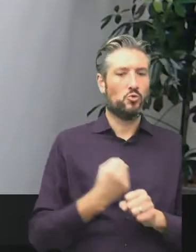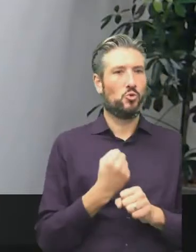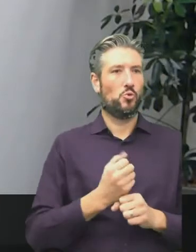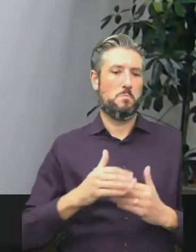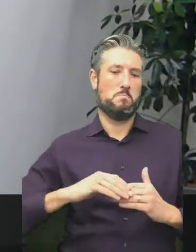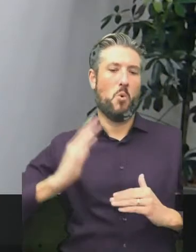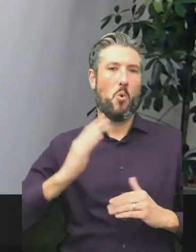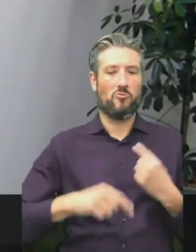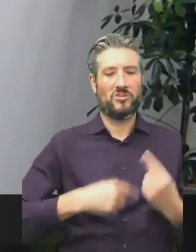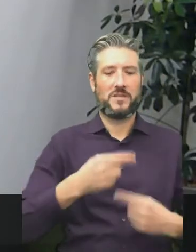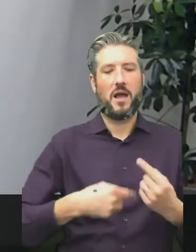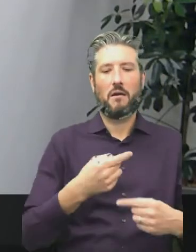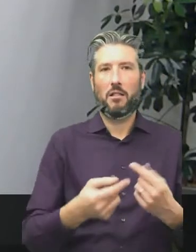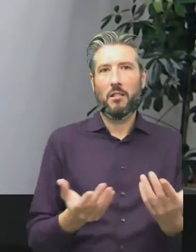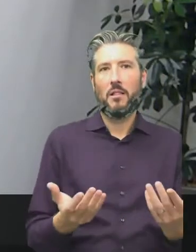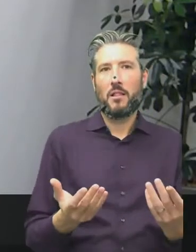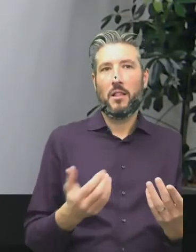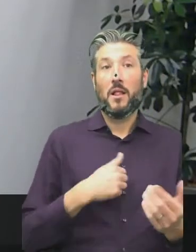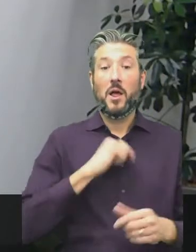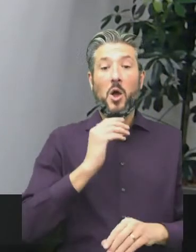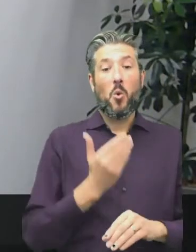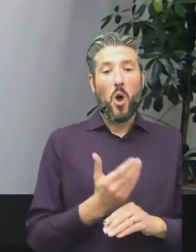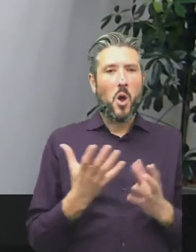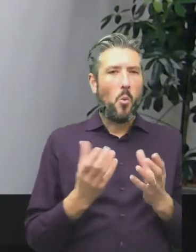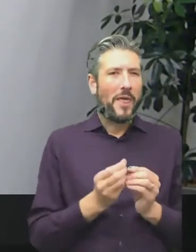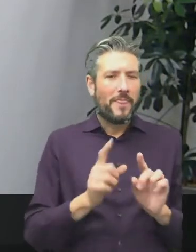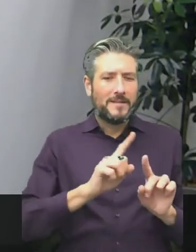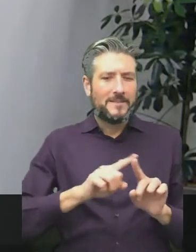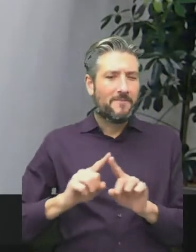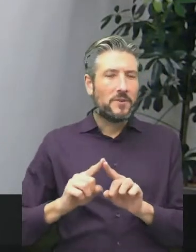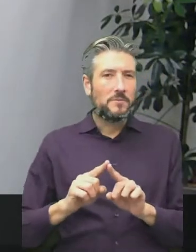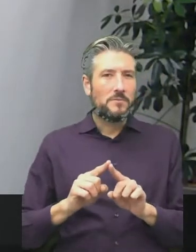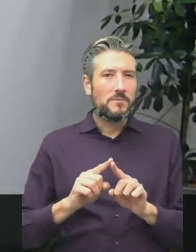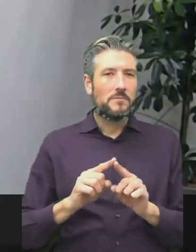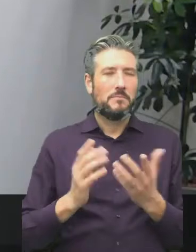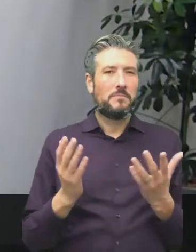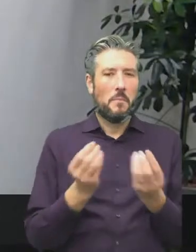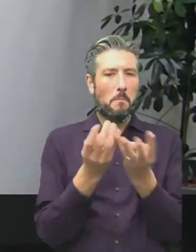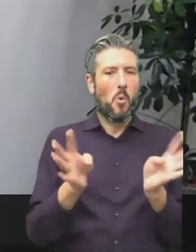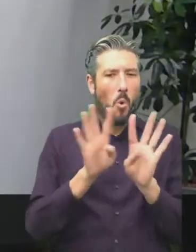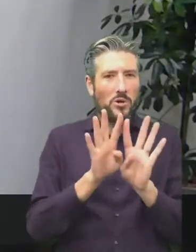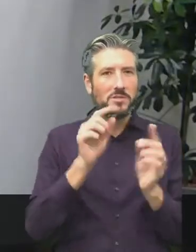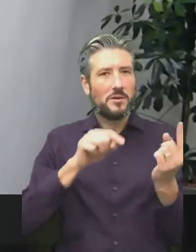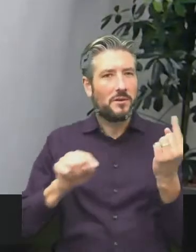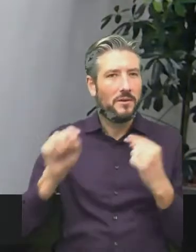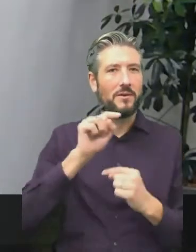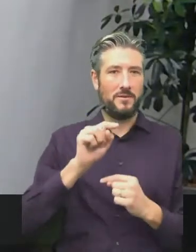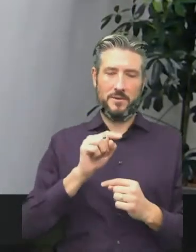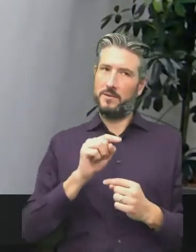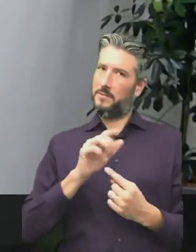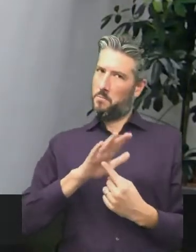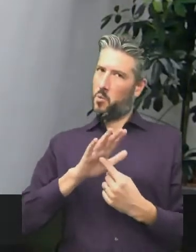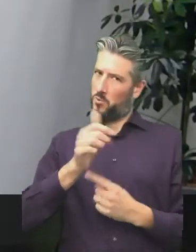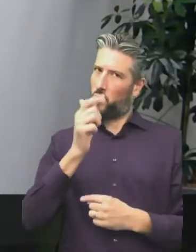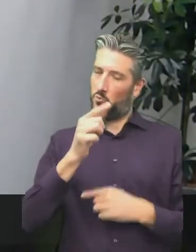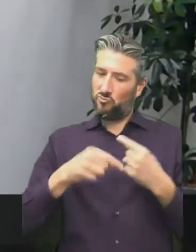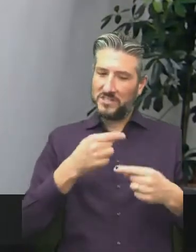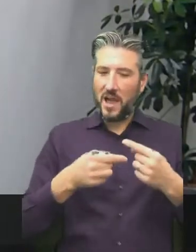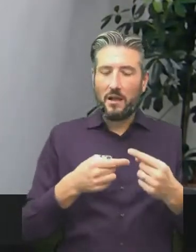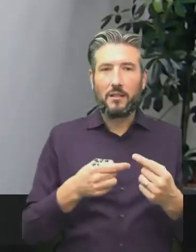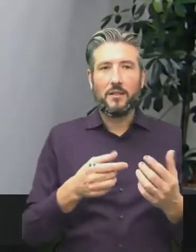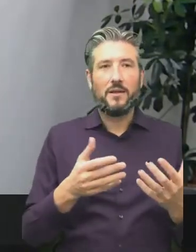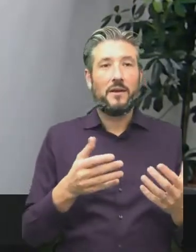Waste and Recycling Board, we have as much of our waste as possible recycled. And you know the mantra better than I do, probably, the 3